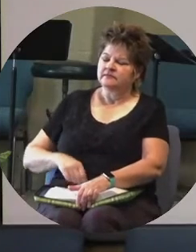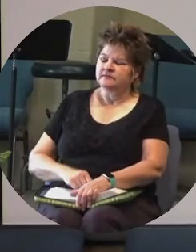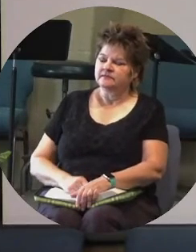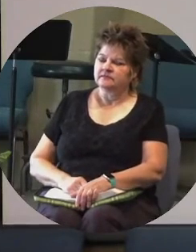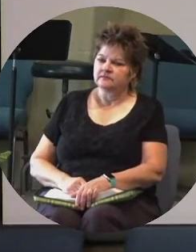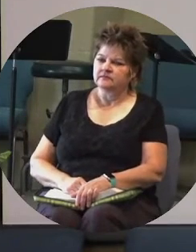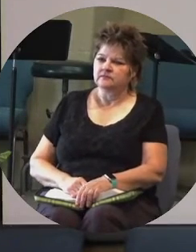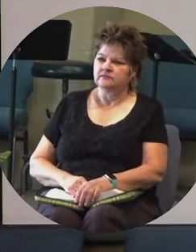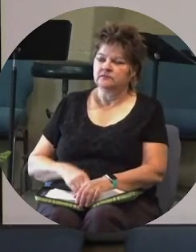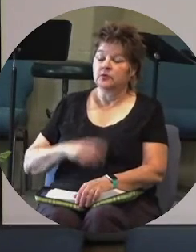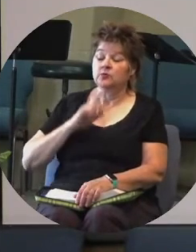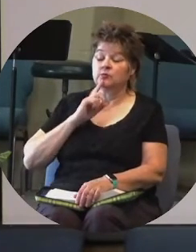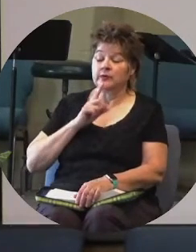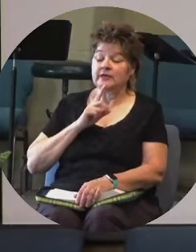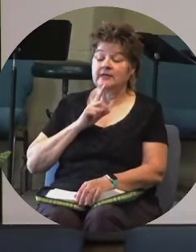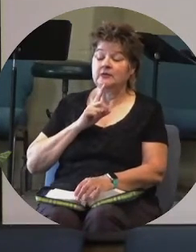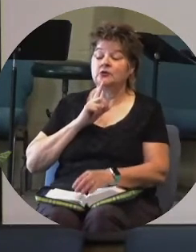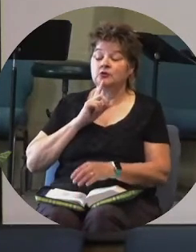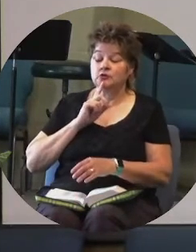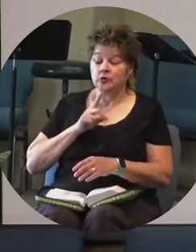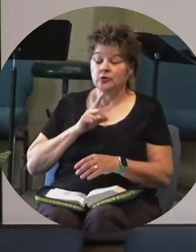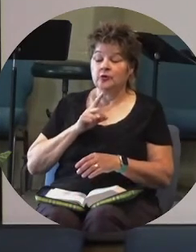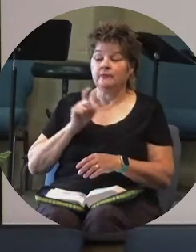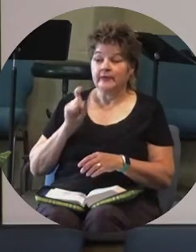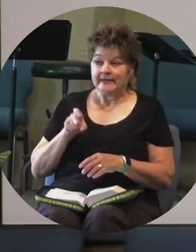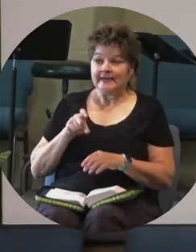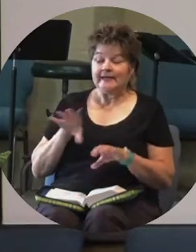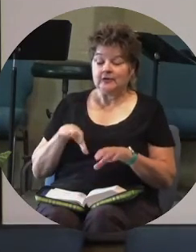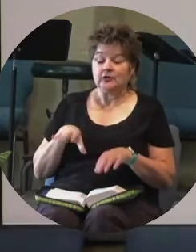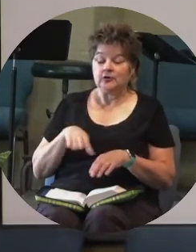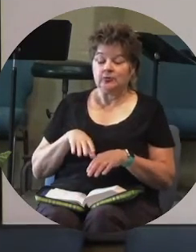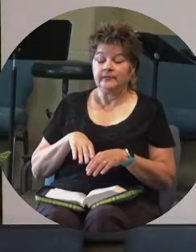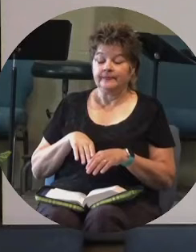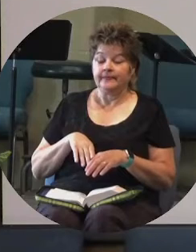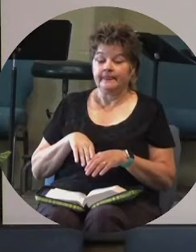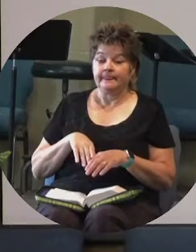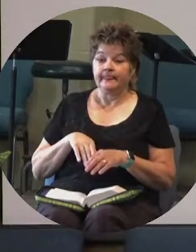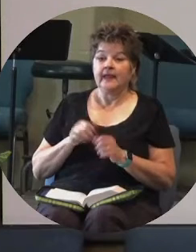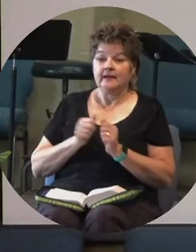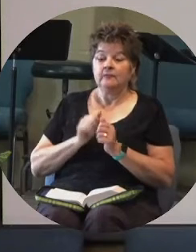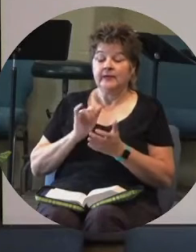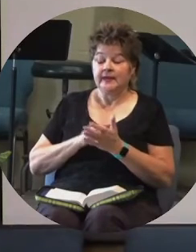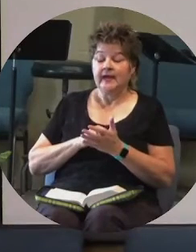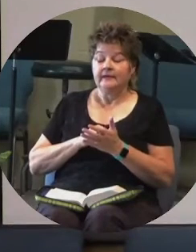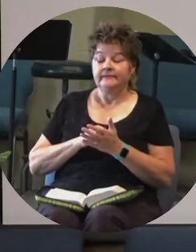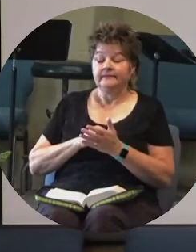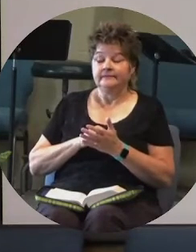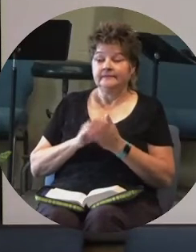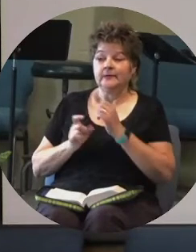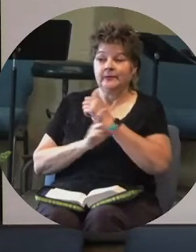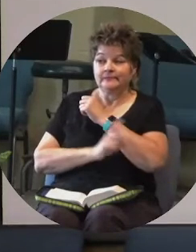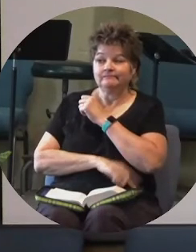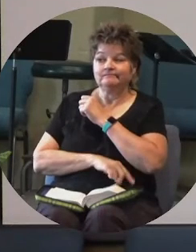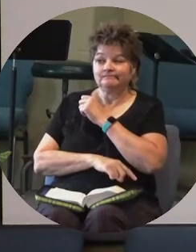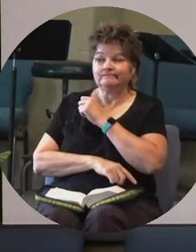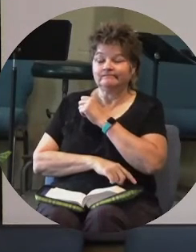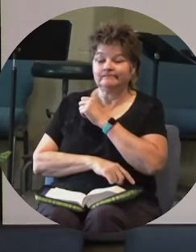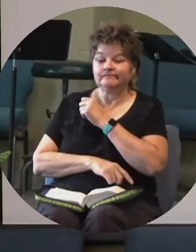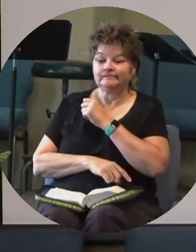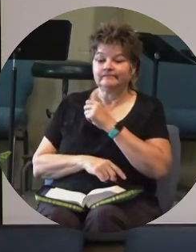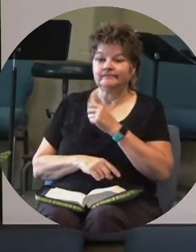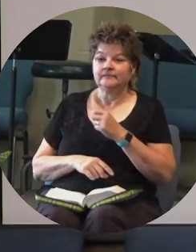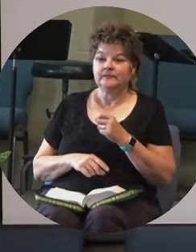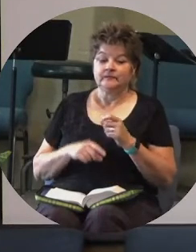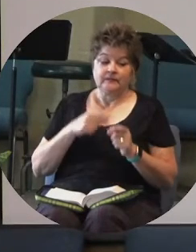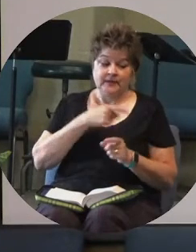Very sure of what he needed to do. But even with that, there were consequences. You know he's going to be